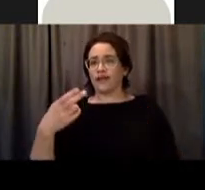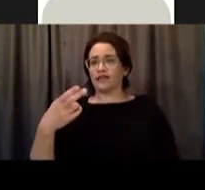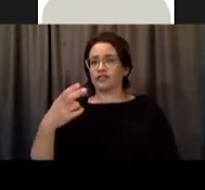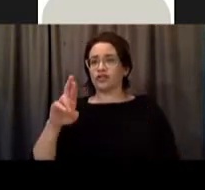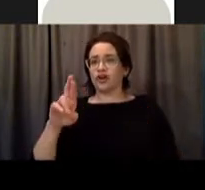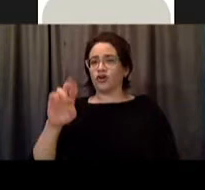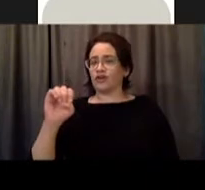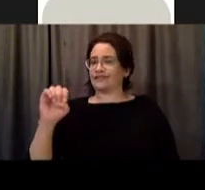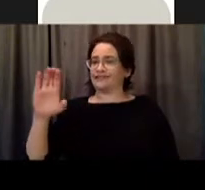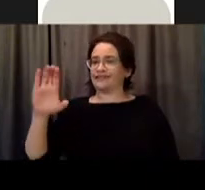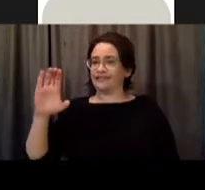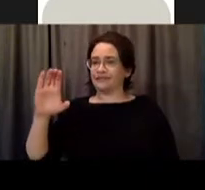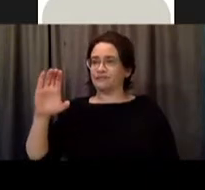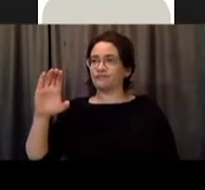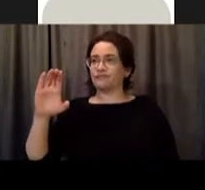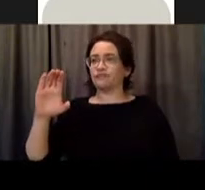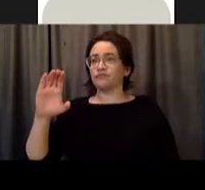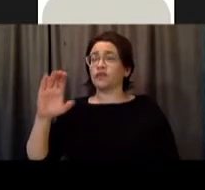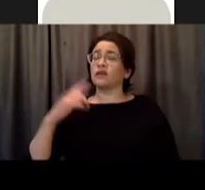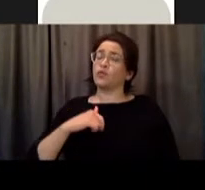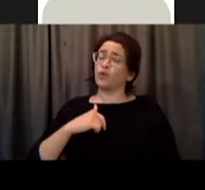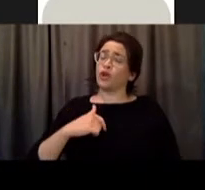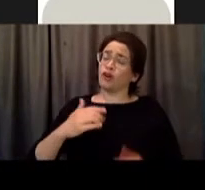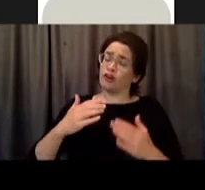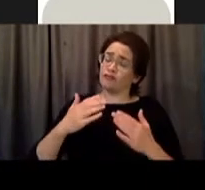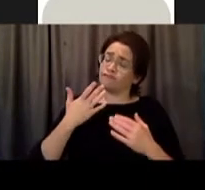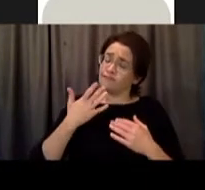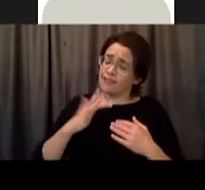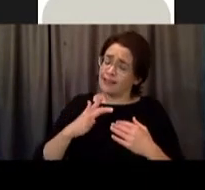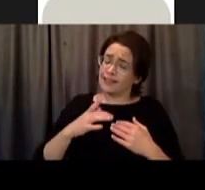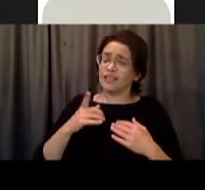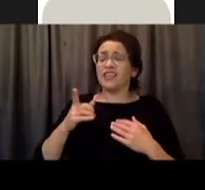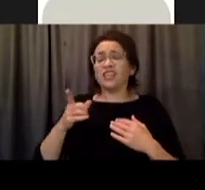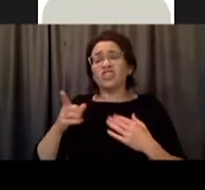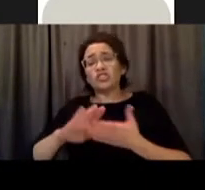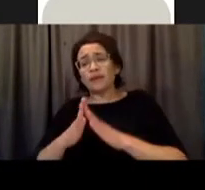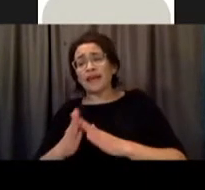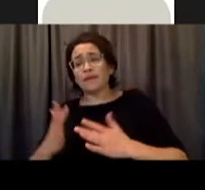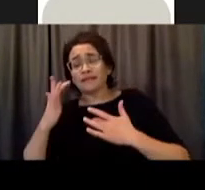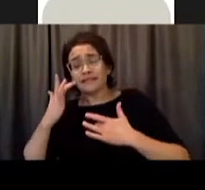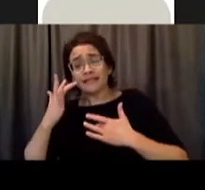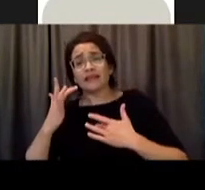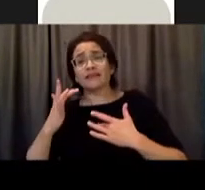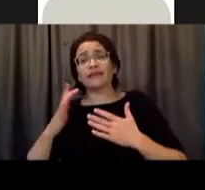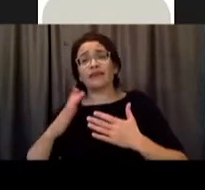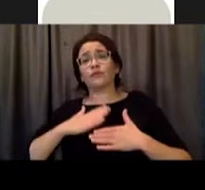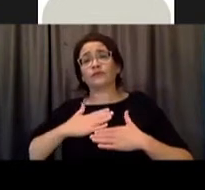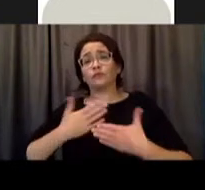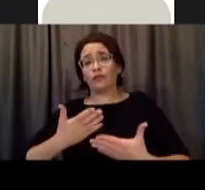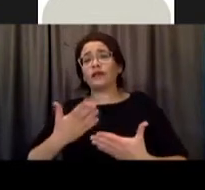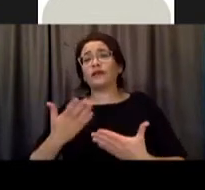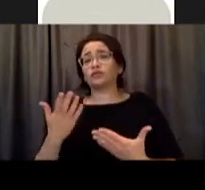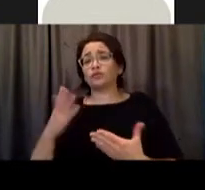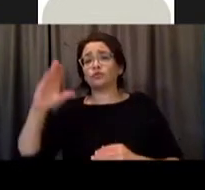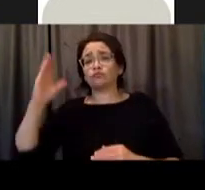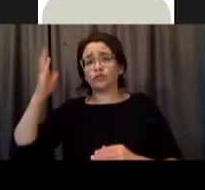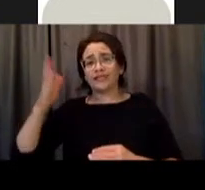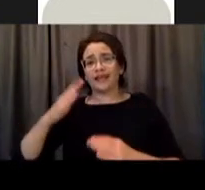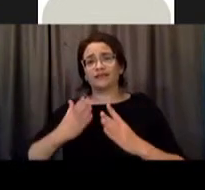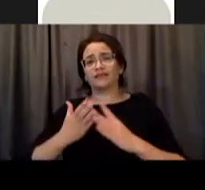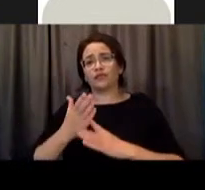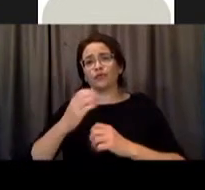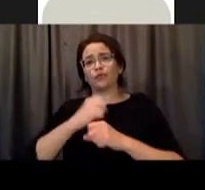Skype. So that was very special. In preparation for this event, the local Holodomor